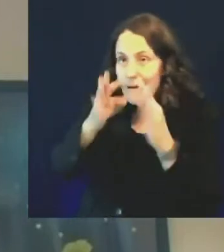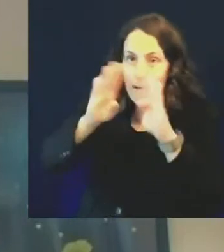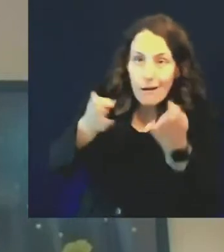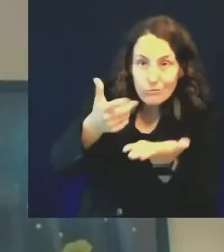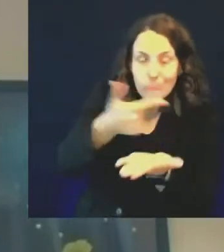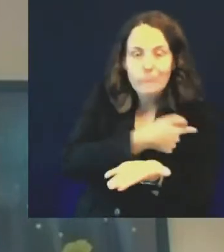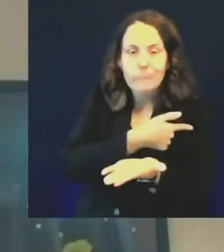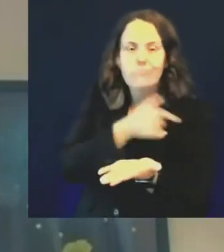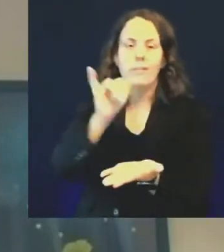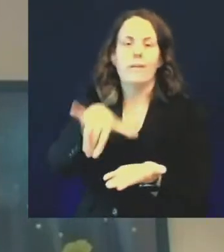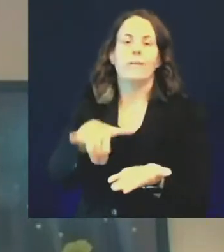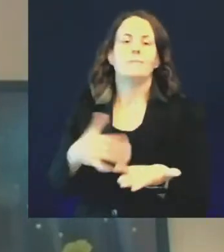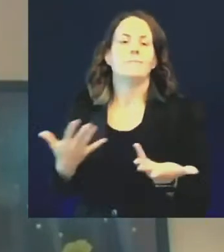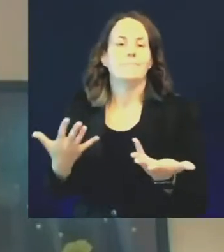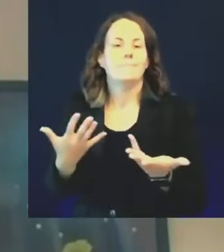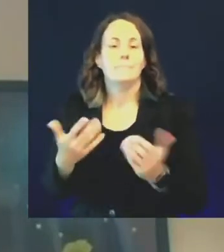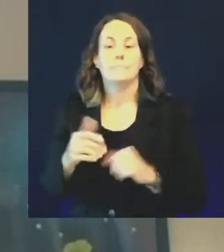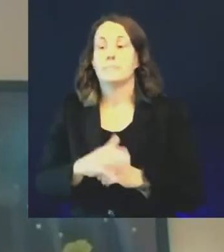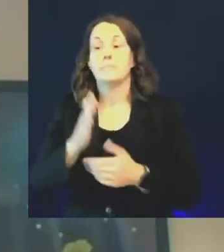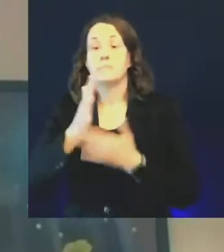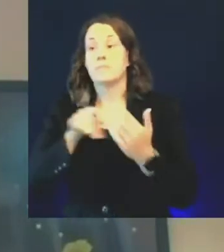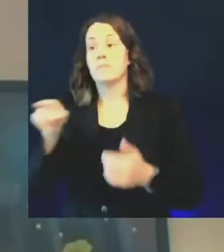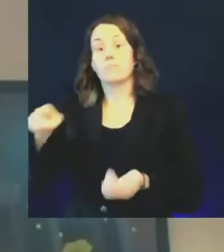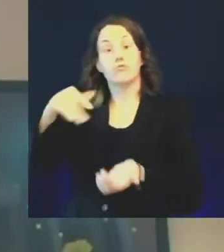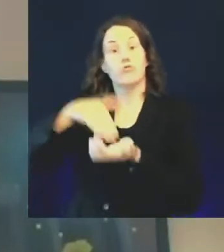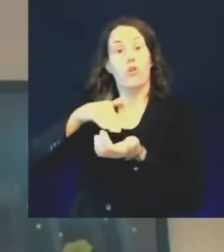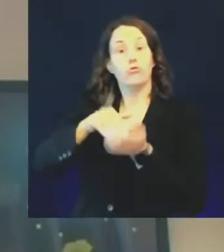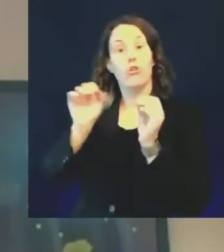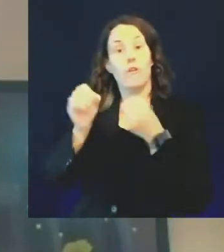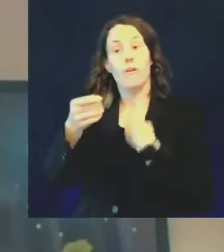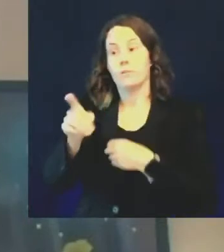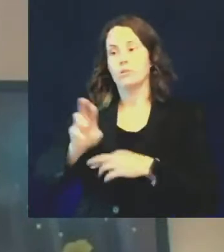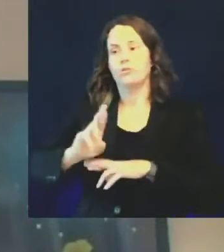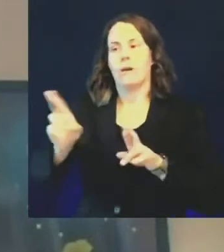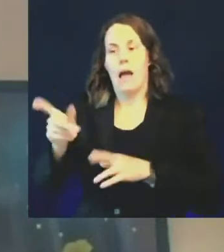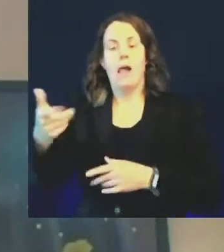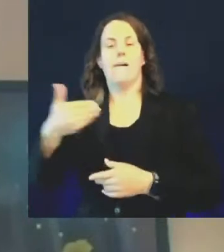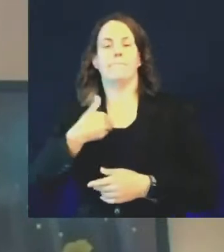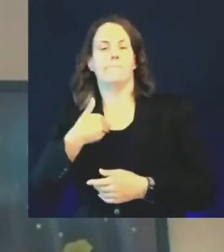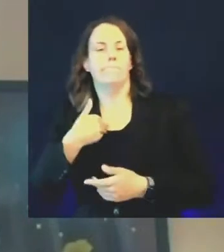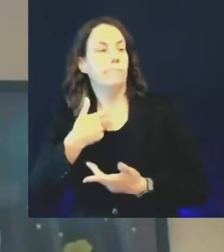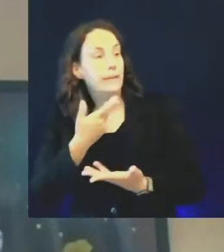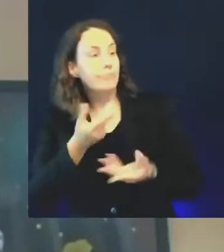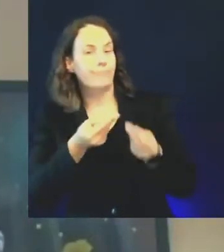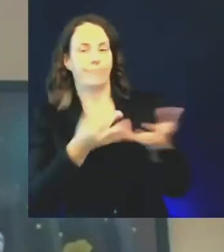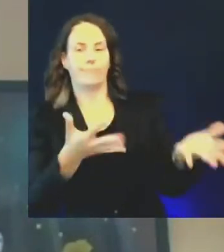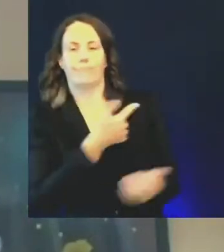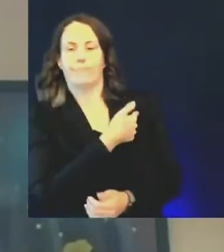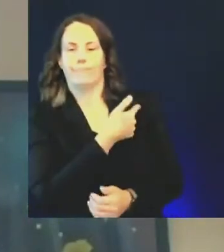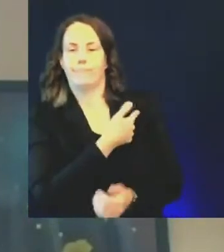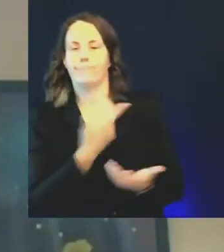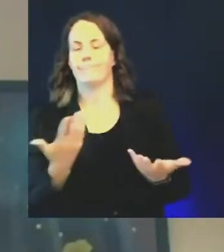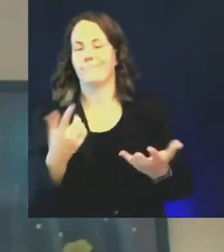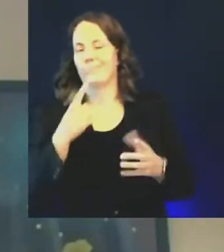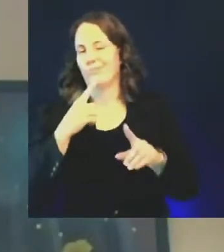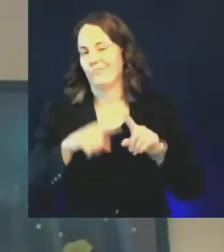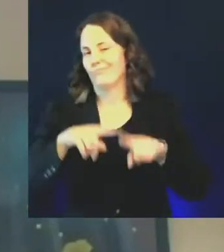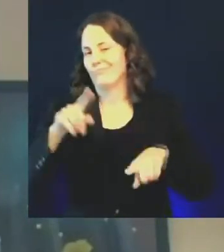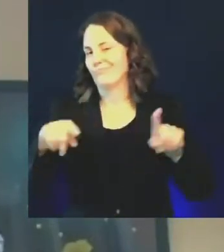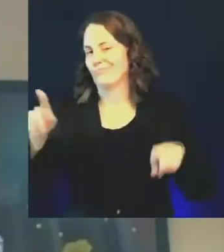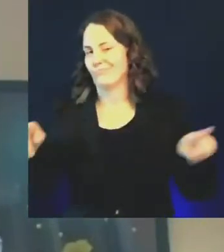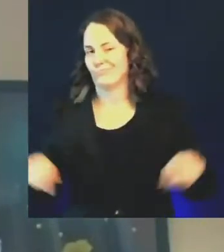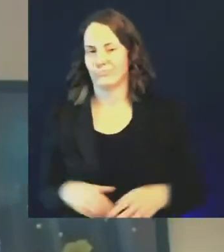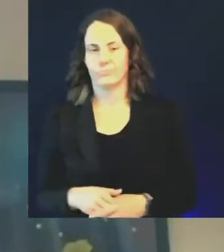earlier is we're working very closely with both the Wisconsin Hospital Association and our